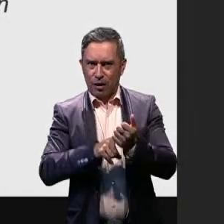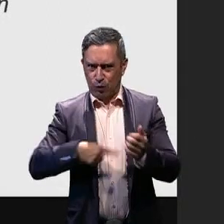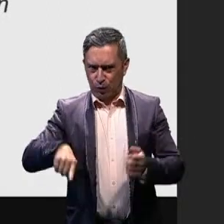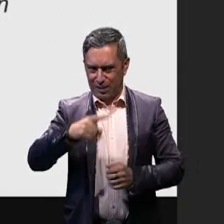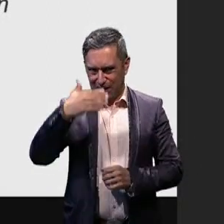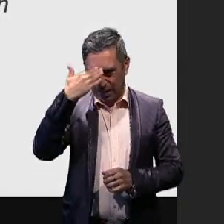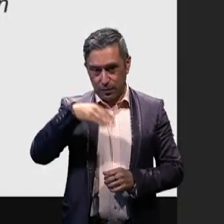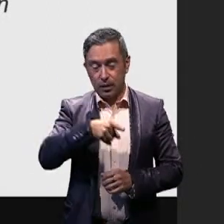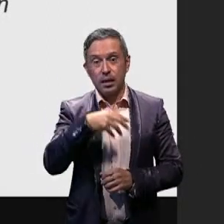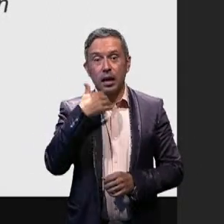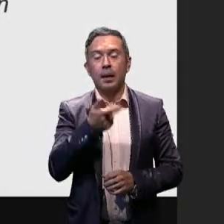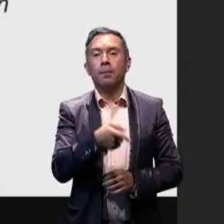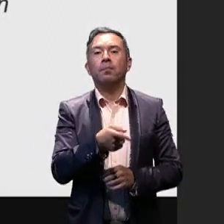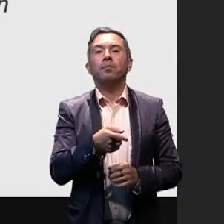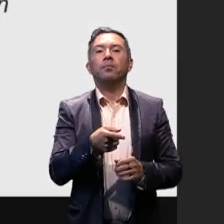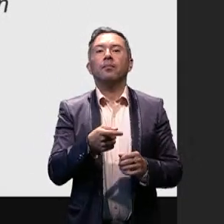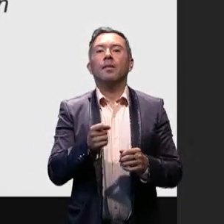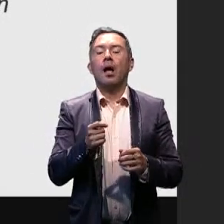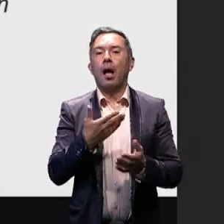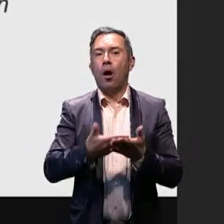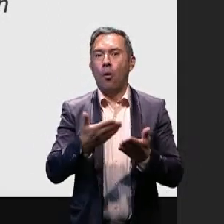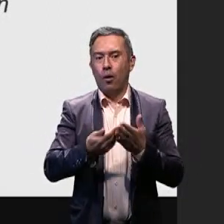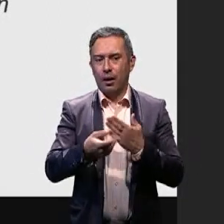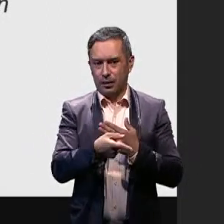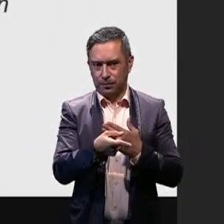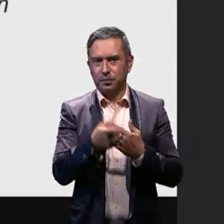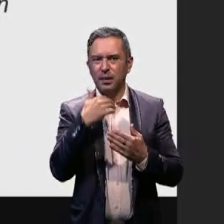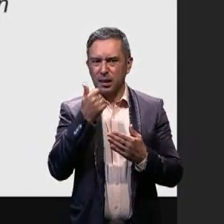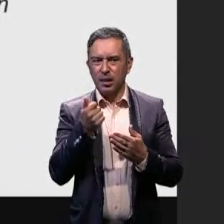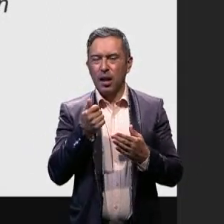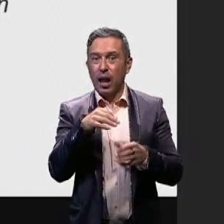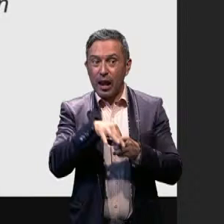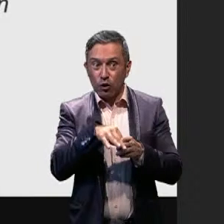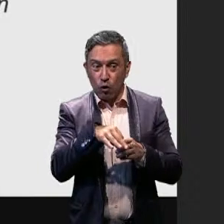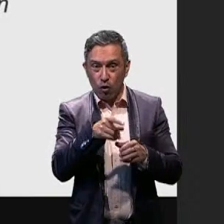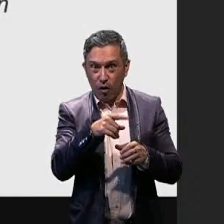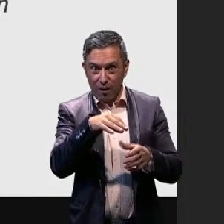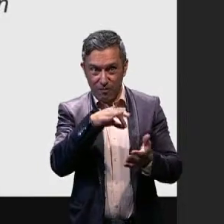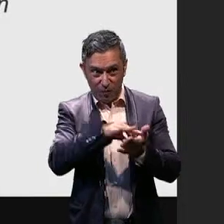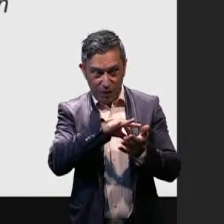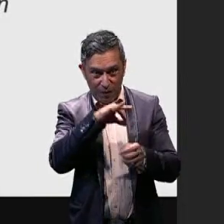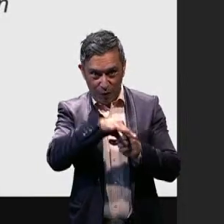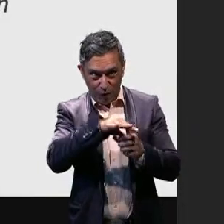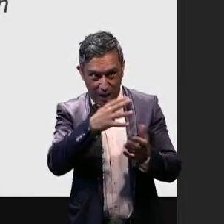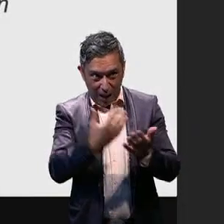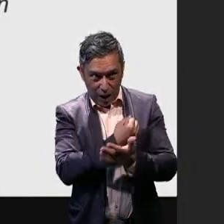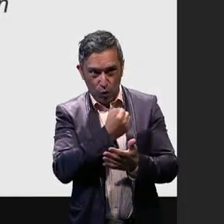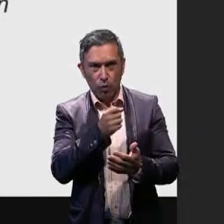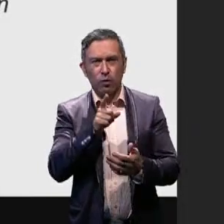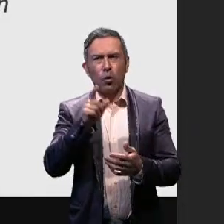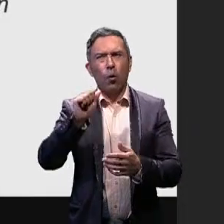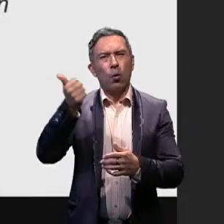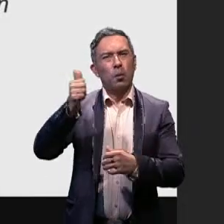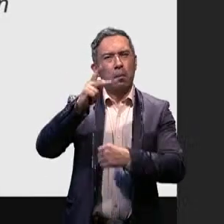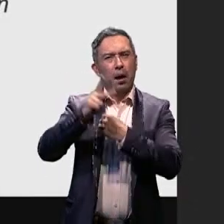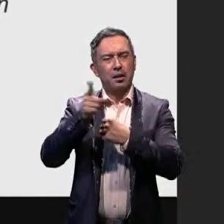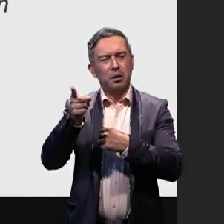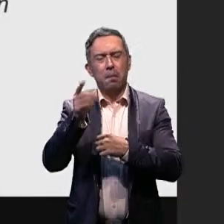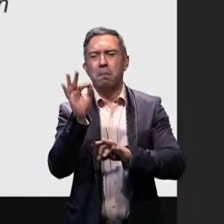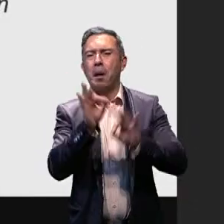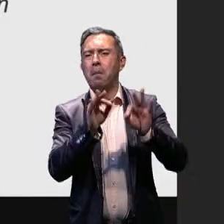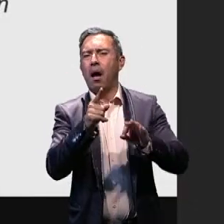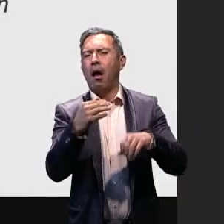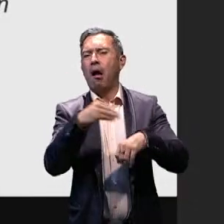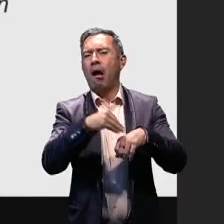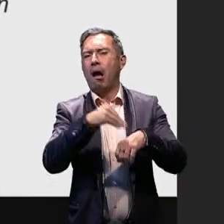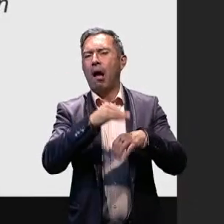based on unsubstantiated claims of fraud. I've been doing this almost 20 years, and I never thought I